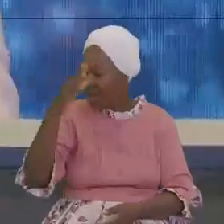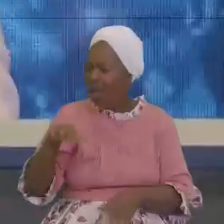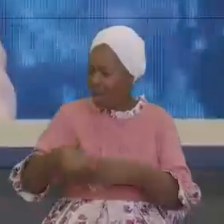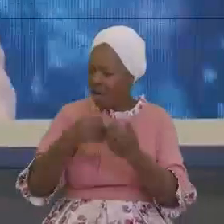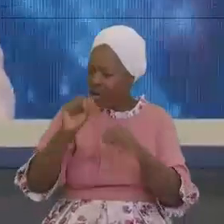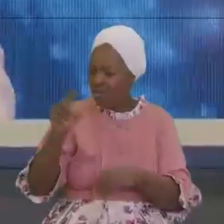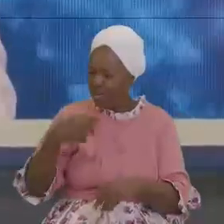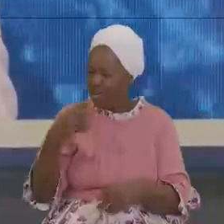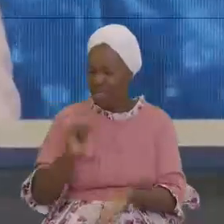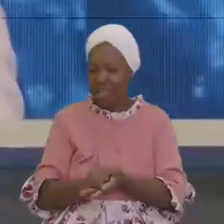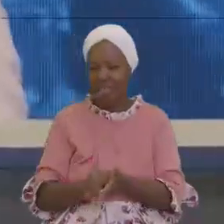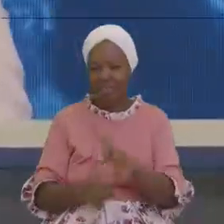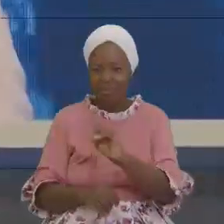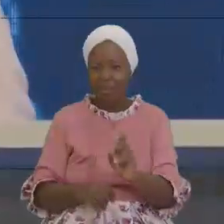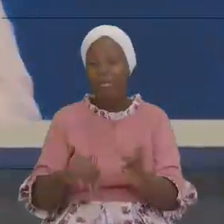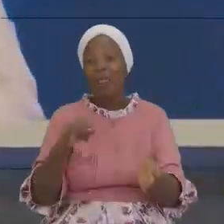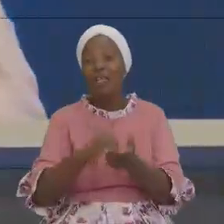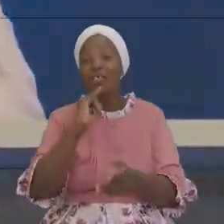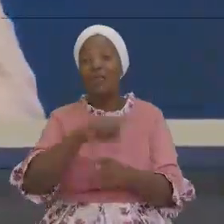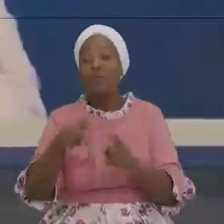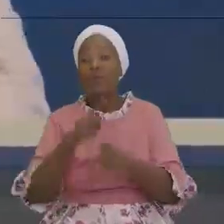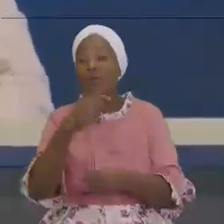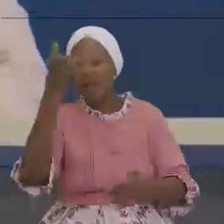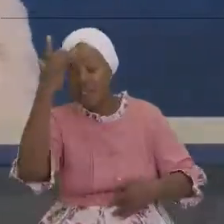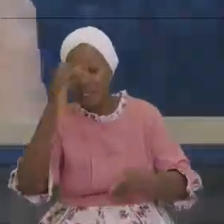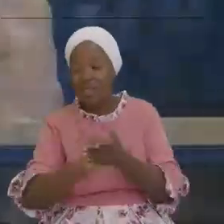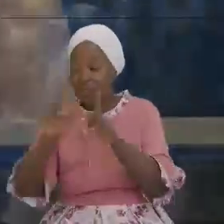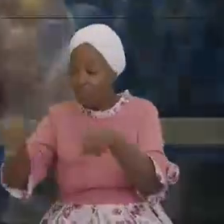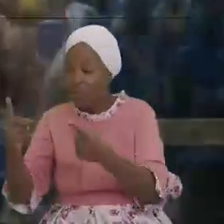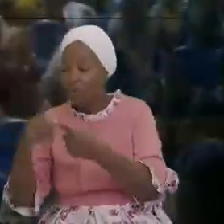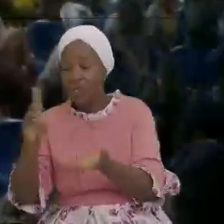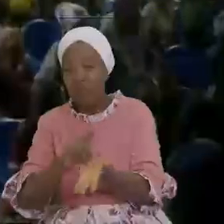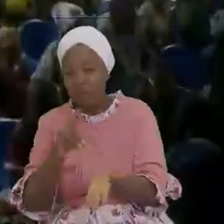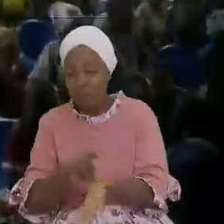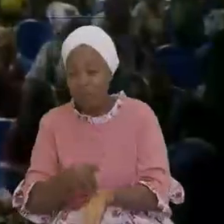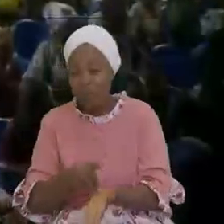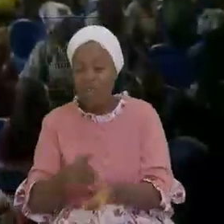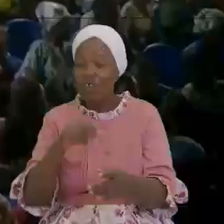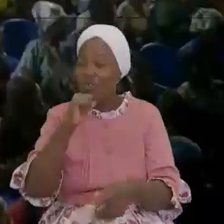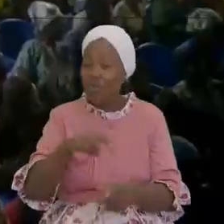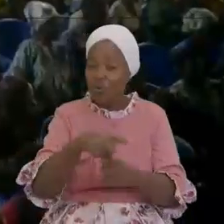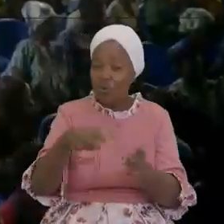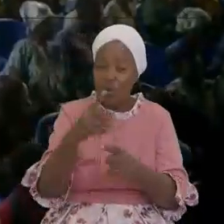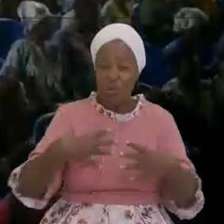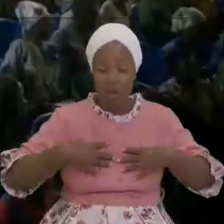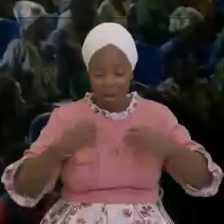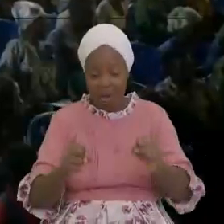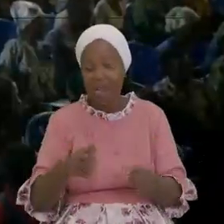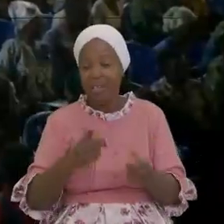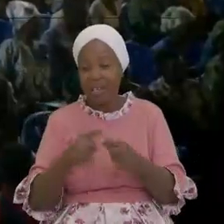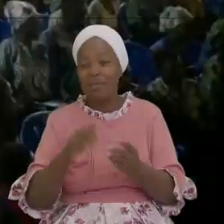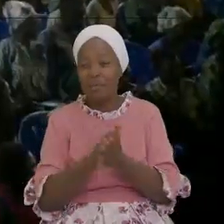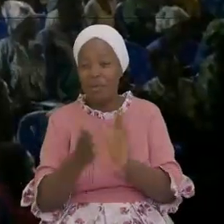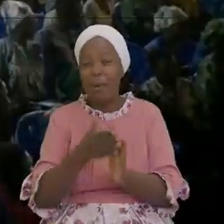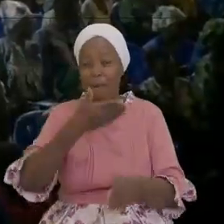It is when you are sick you go to the doctor. When, not when you are well and become better,